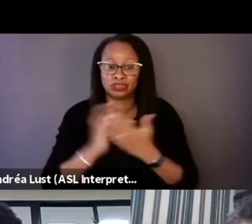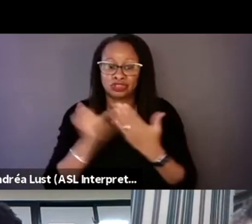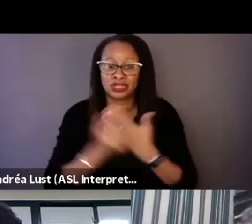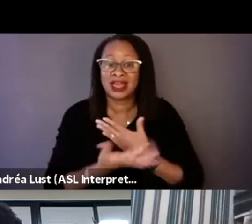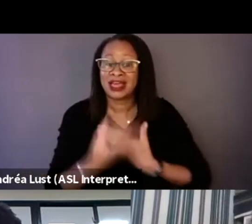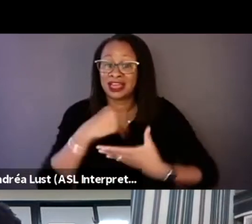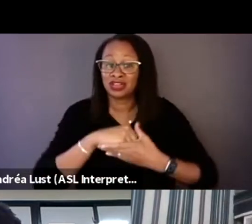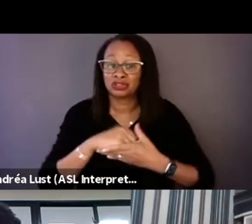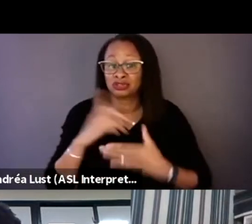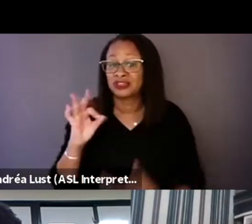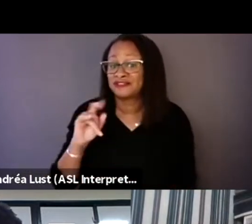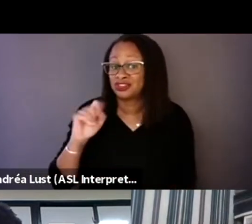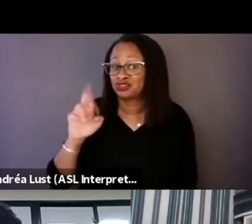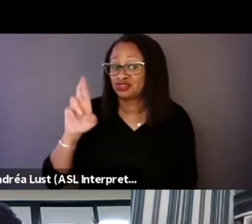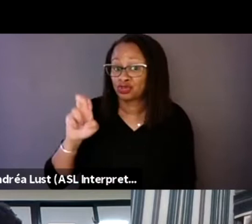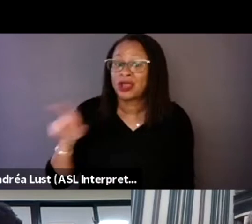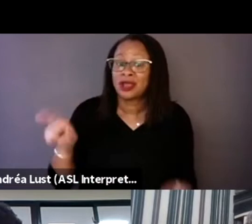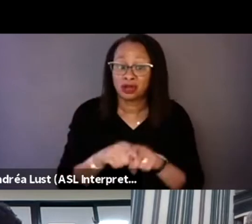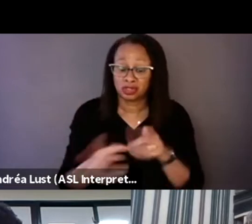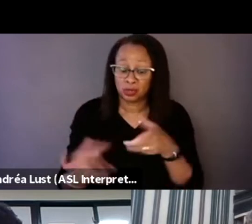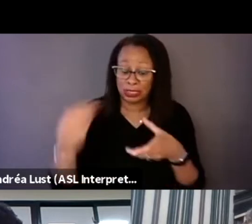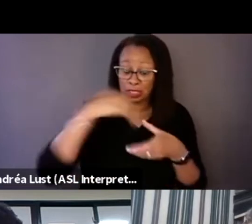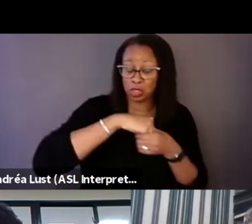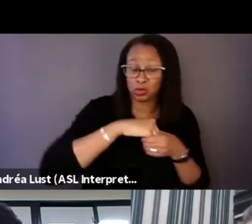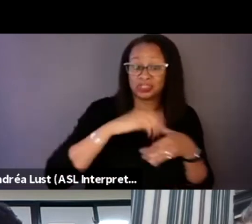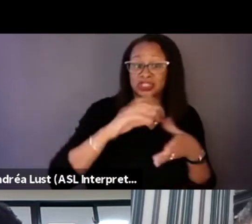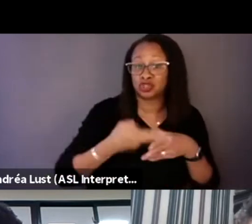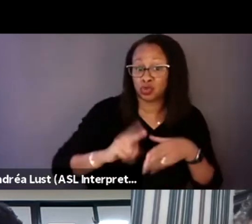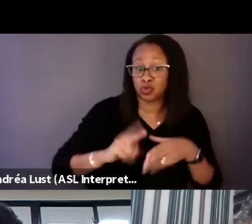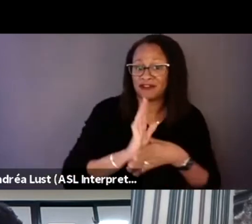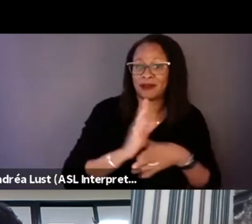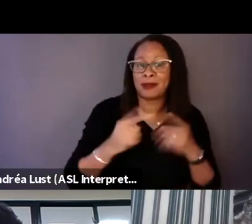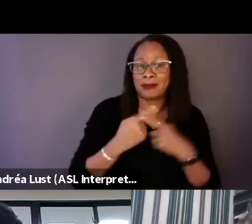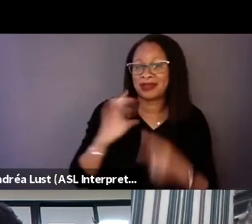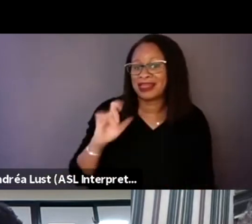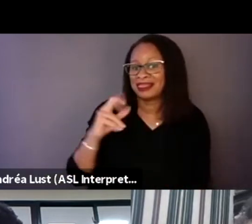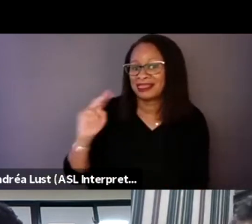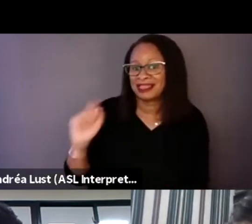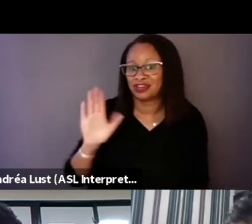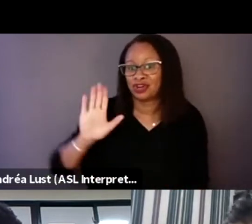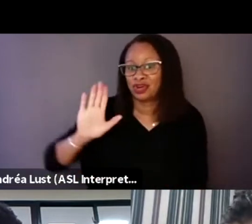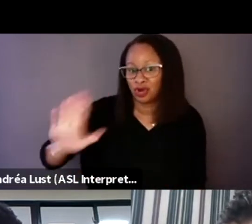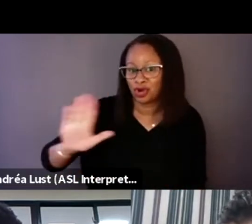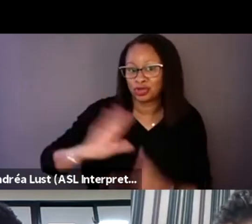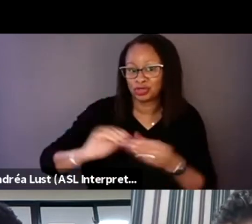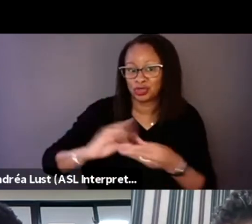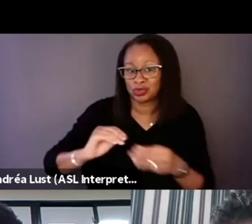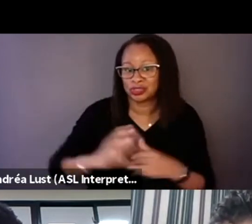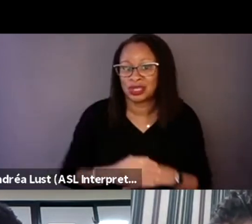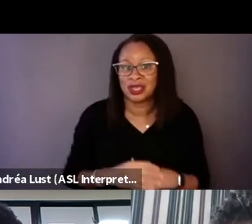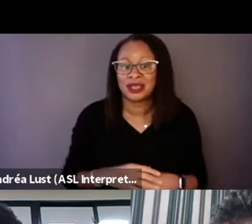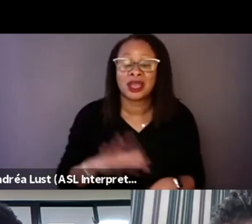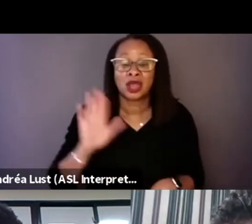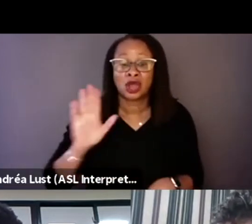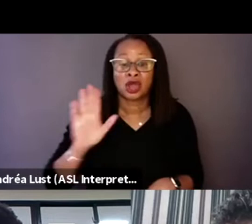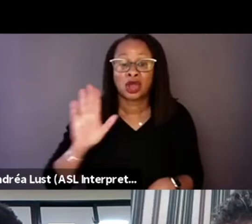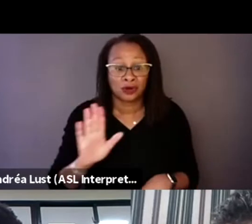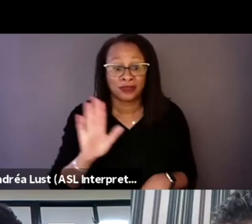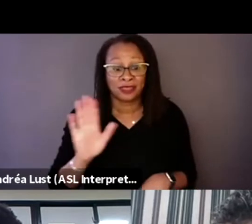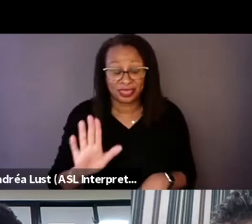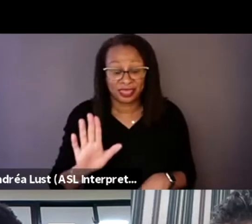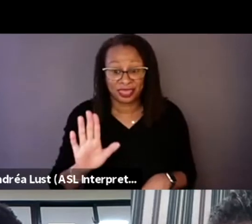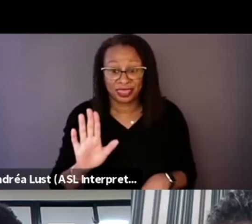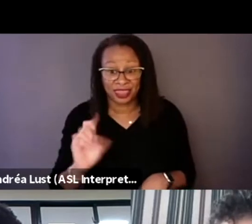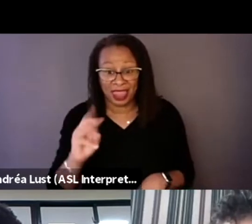as this short film on Elena's story. Yeah, the feature that you're referring to, Stateless, which premiered last